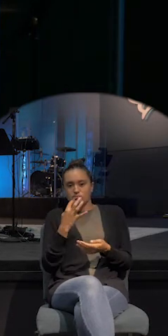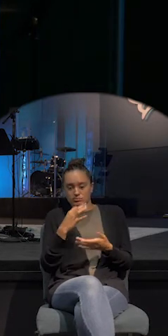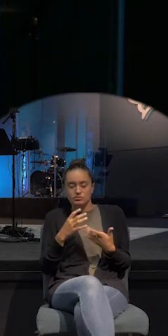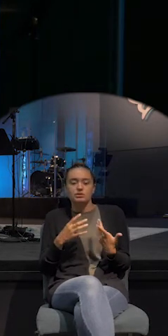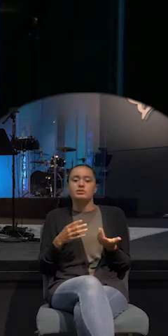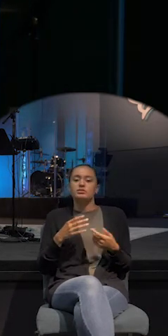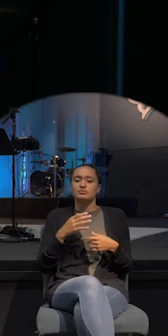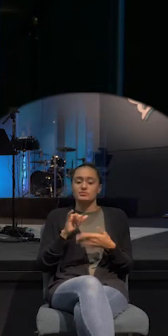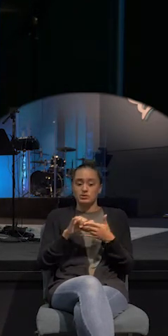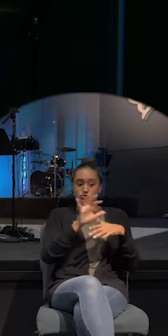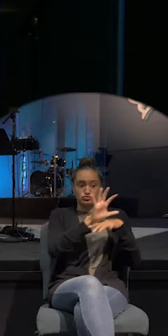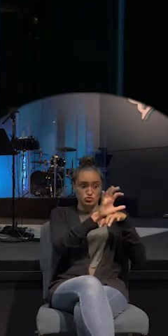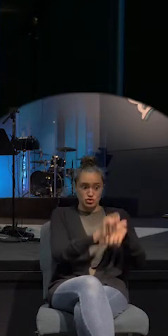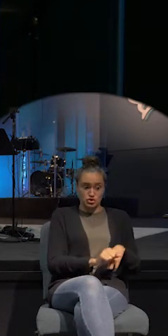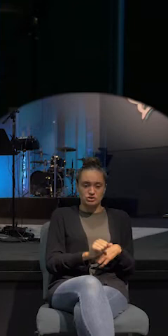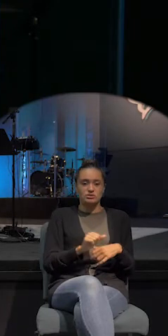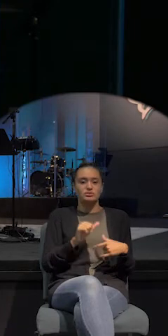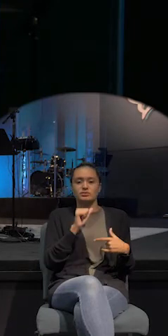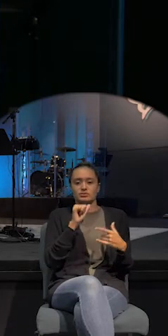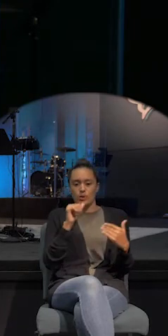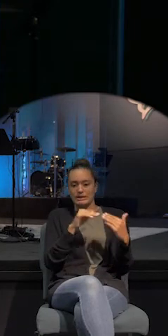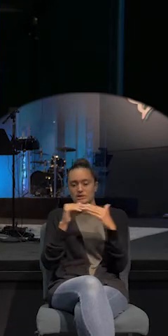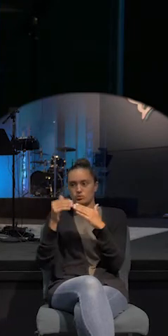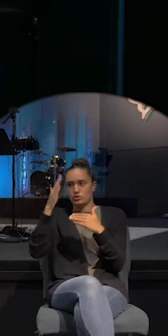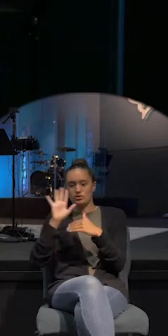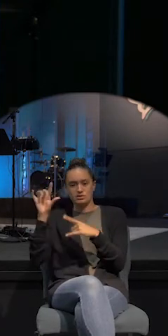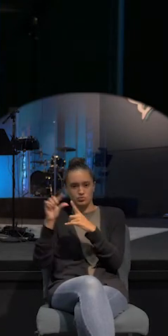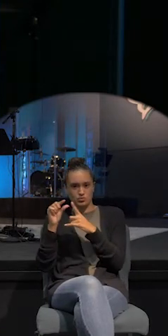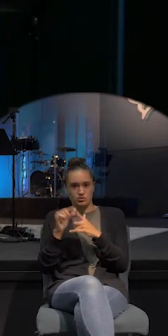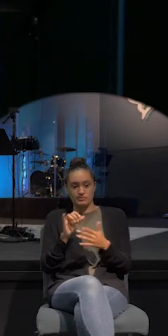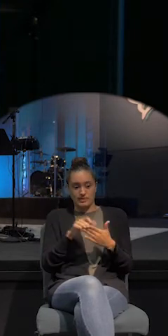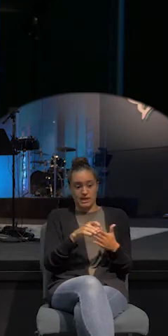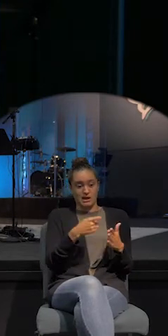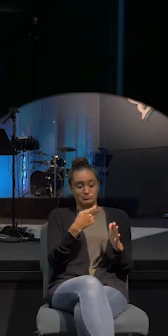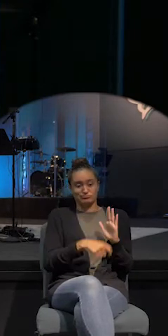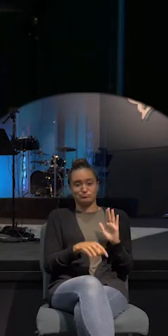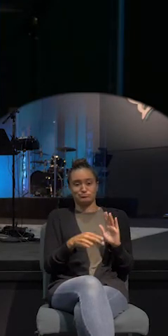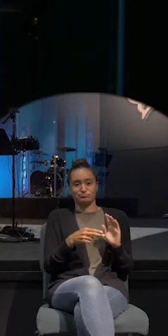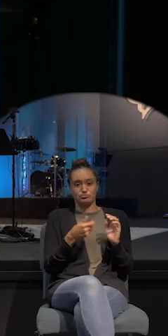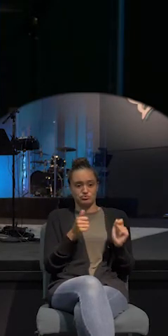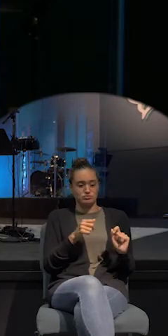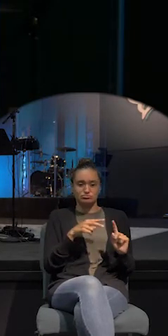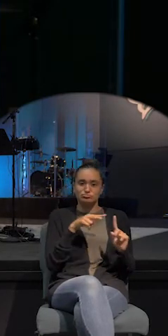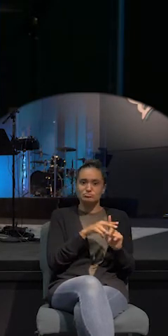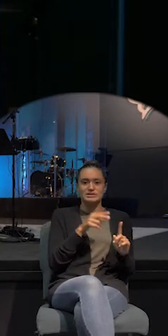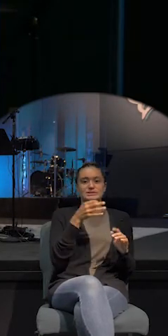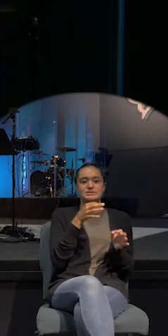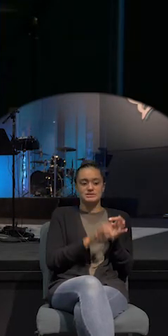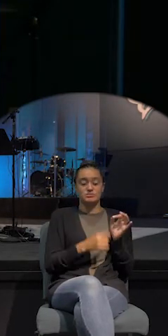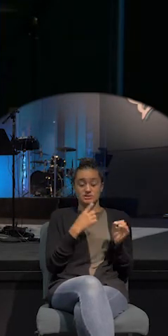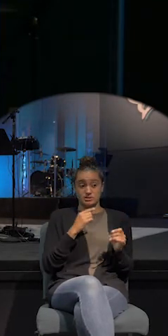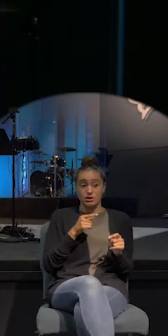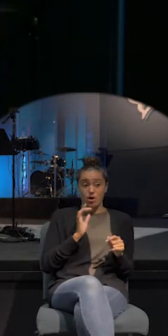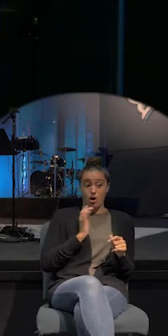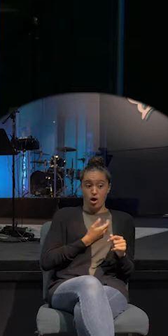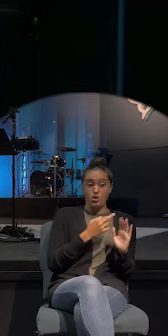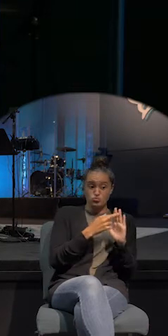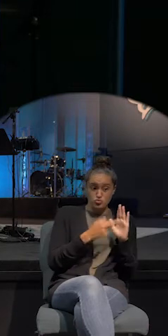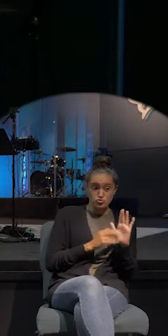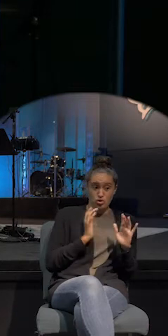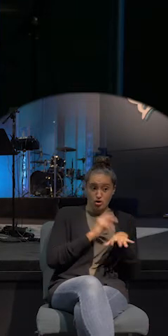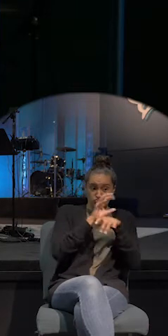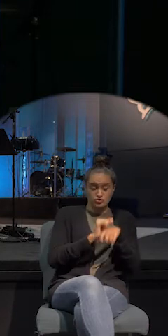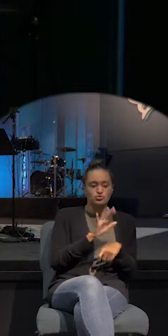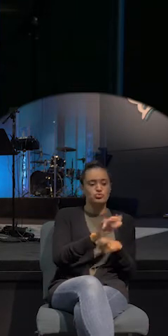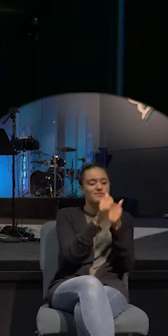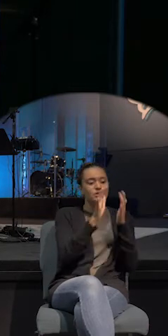word said. The actual charge is simple. Your disciples have broken our regulations and traditions. Well, Jesus